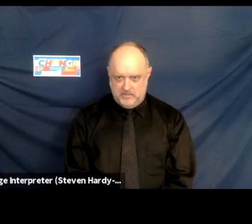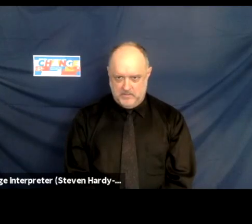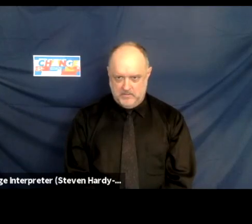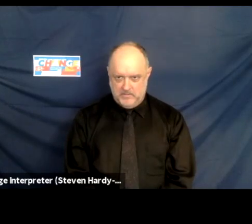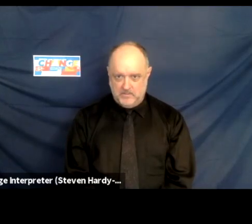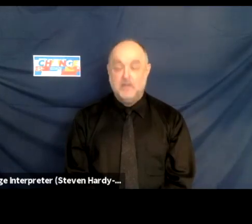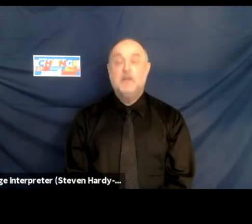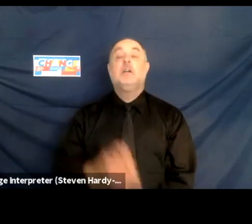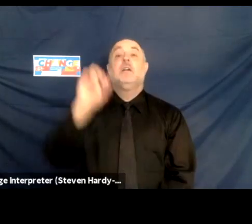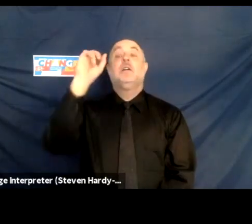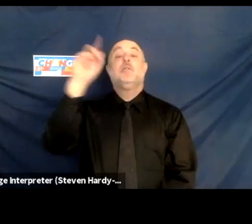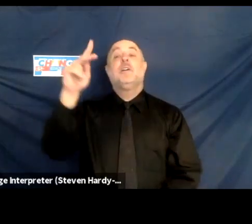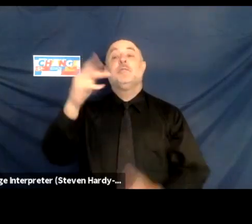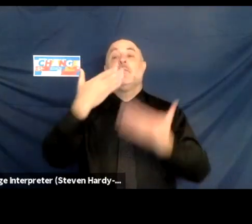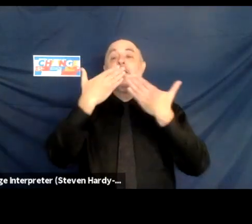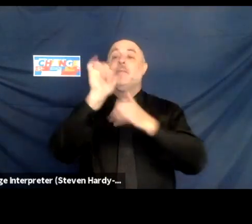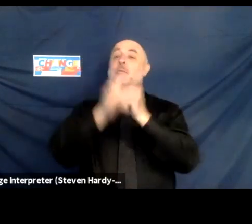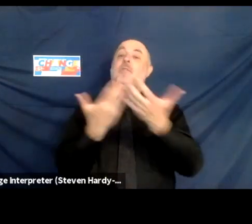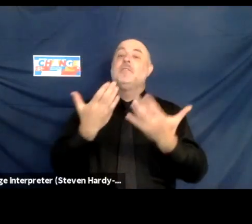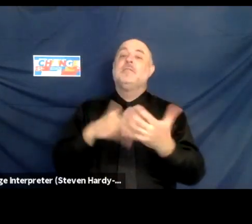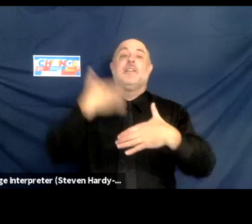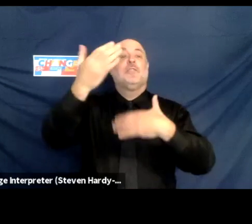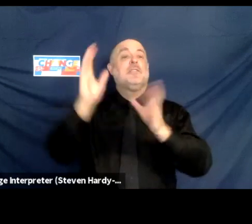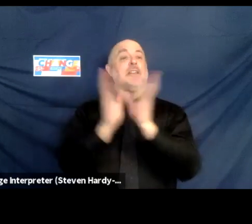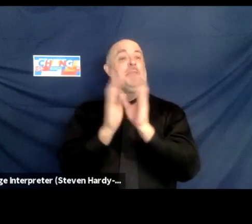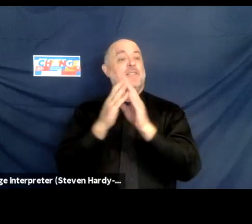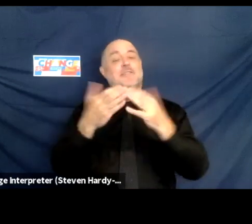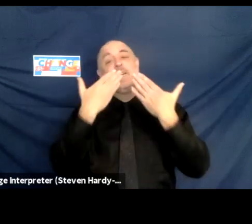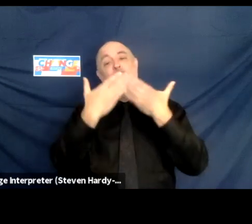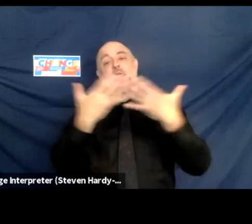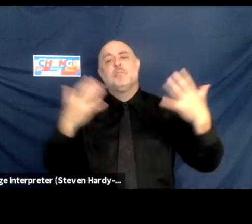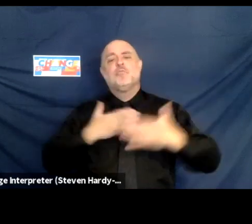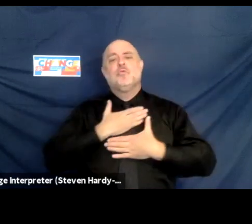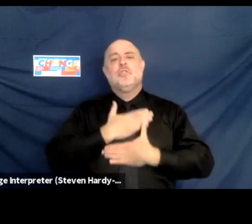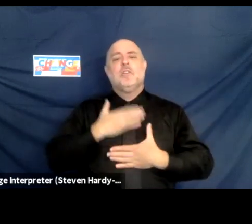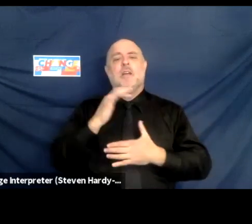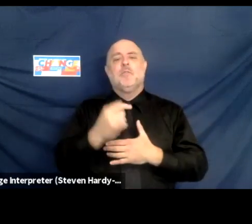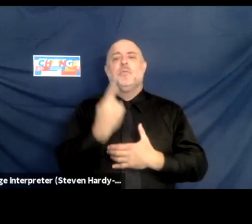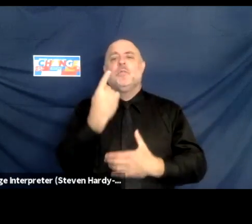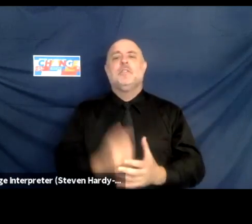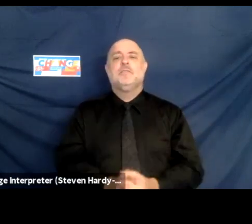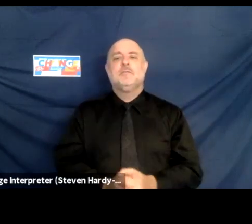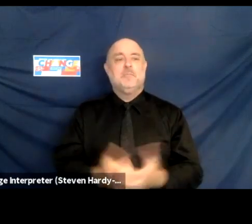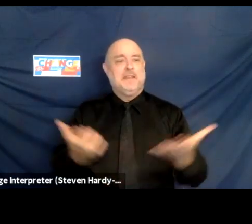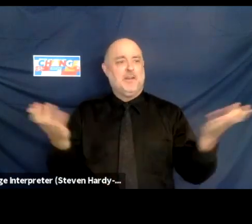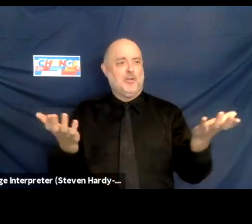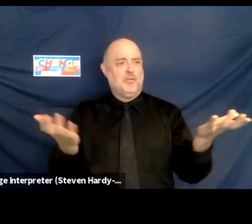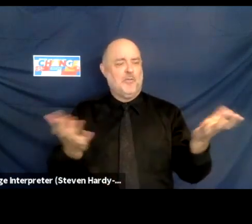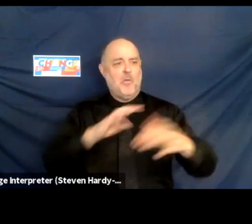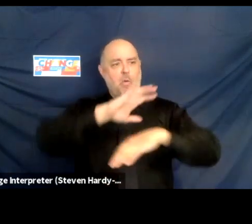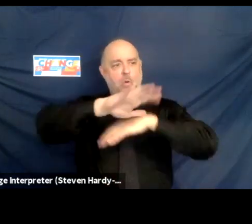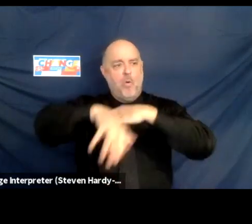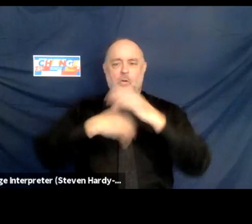All right. Thanks, everyone. On to your next meetings. Really appreciate you and being here for this whole